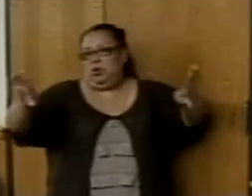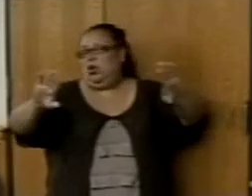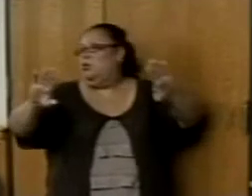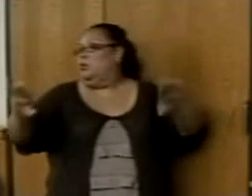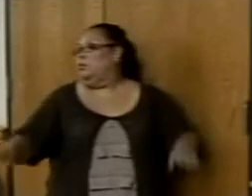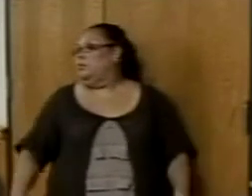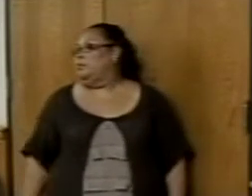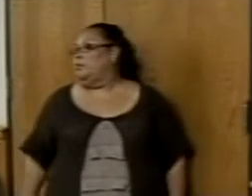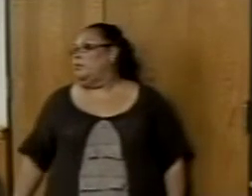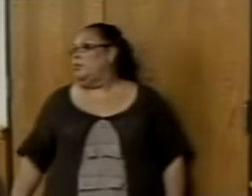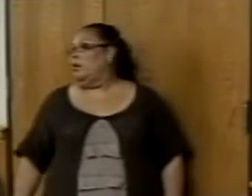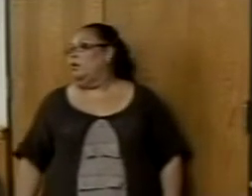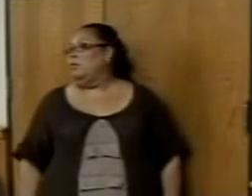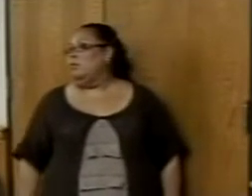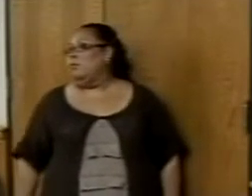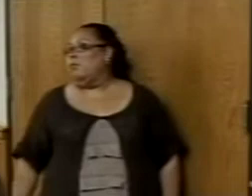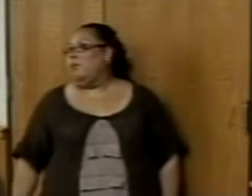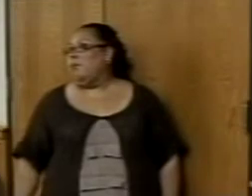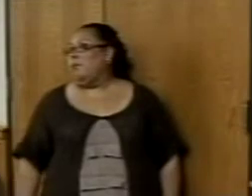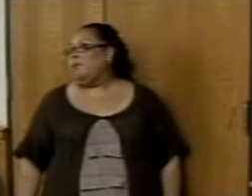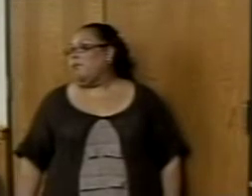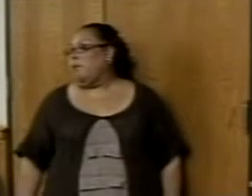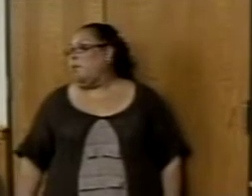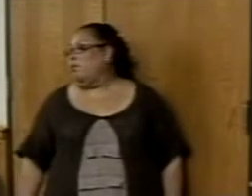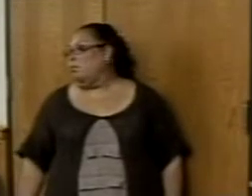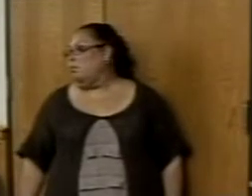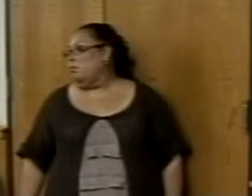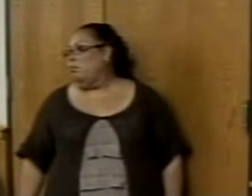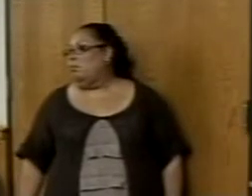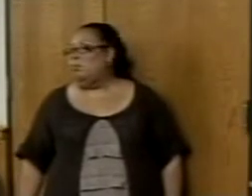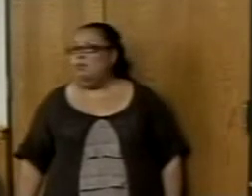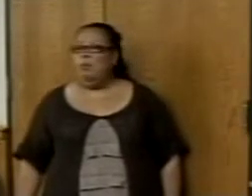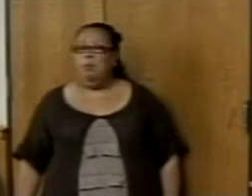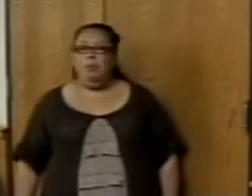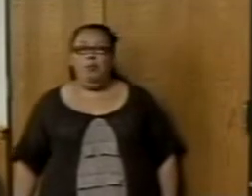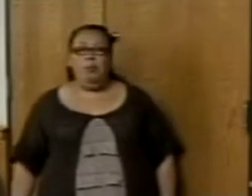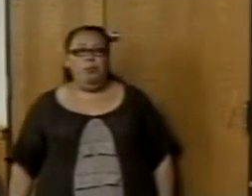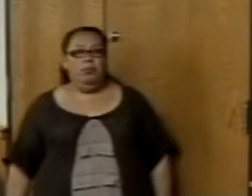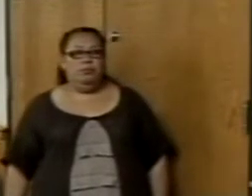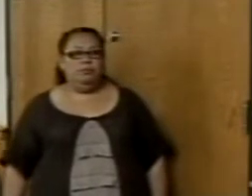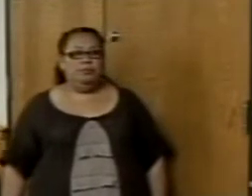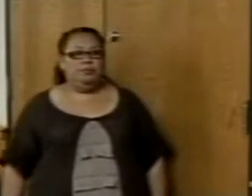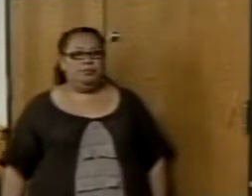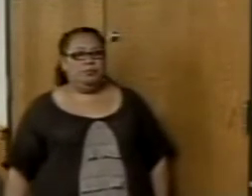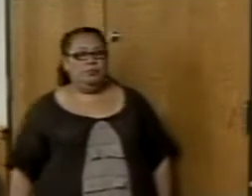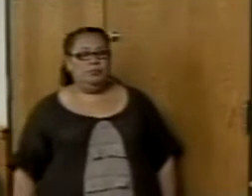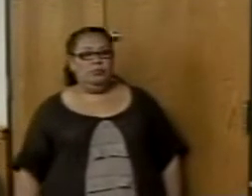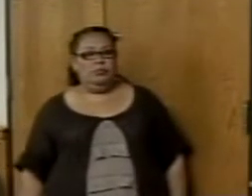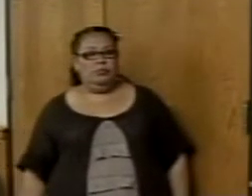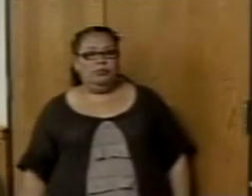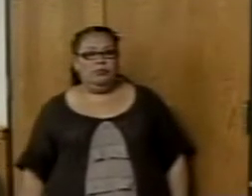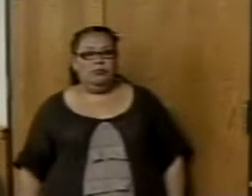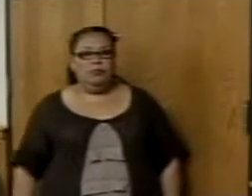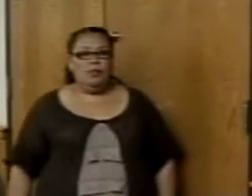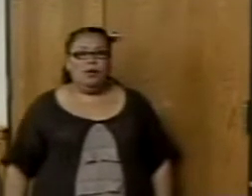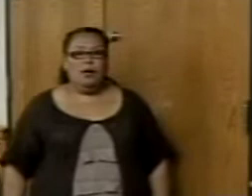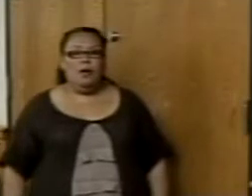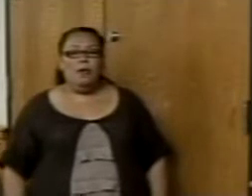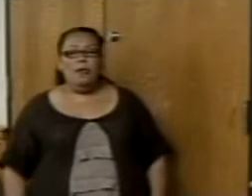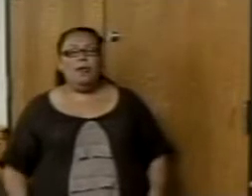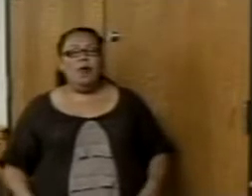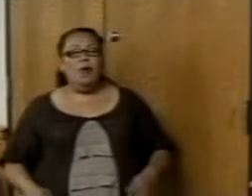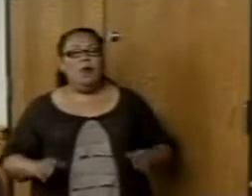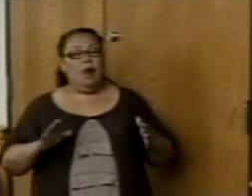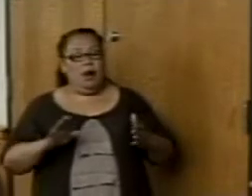Thank you, Mr. Barbosa. How much time do I have? It's been 2 minutes and 18 seconds so far. I just wanted